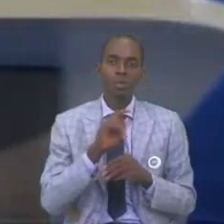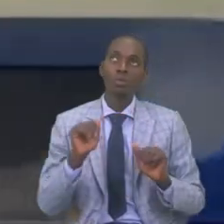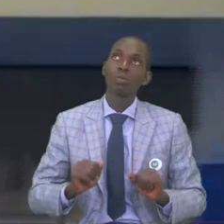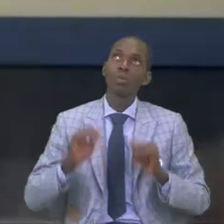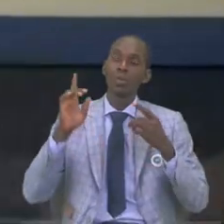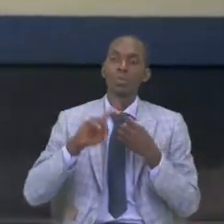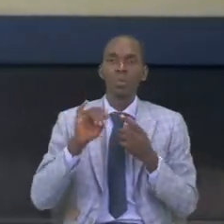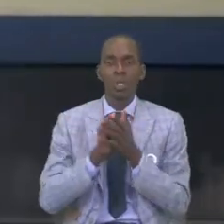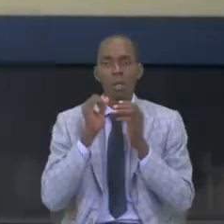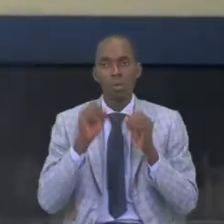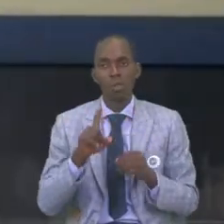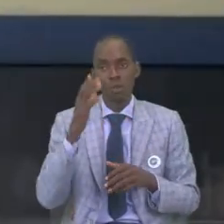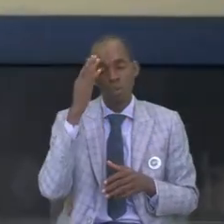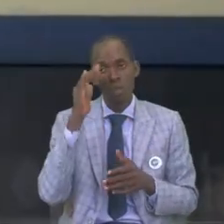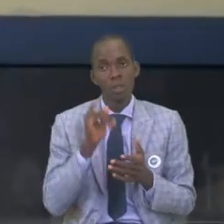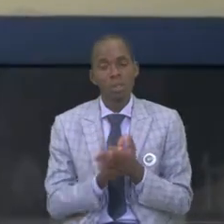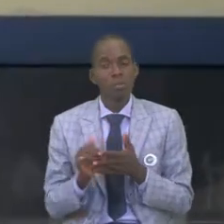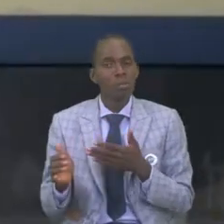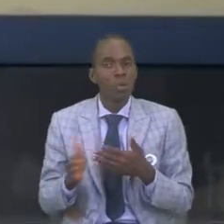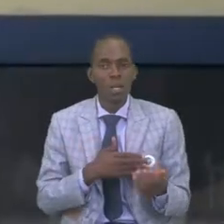know that